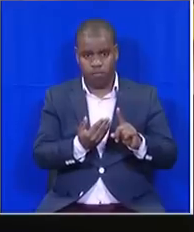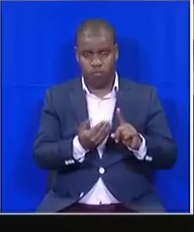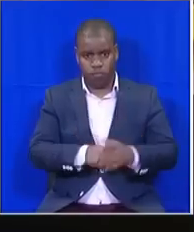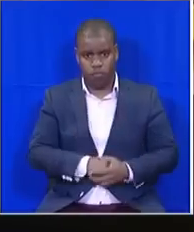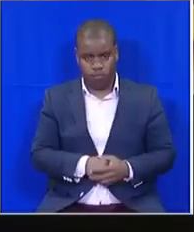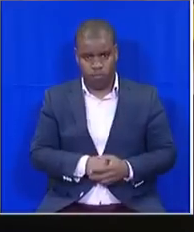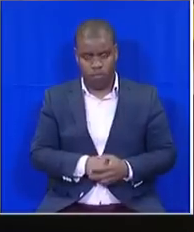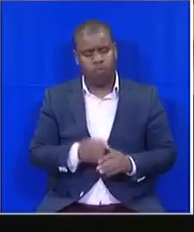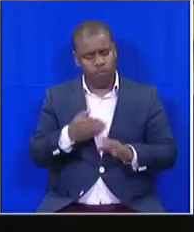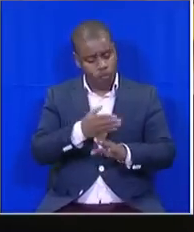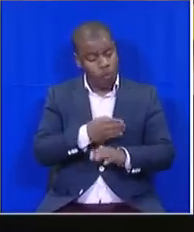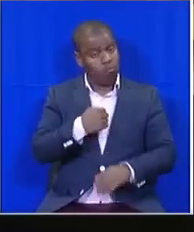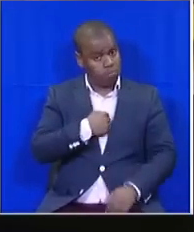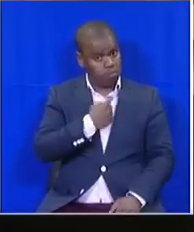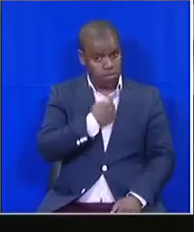I will repeat it.